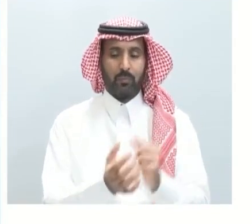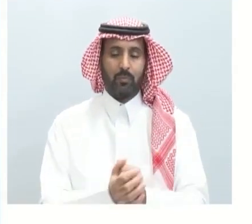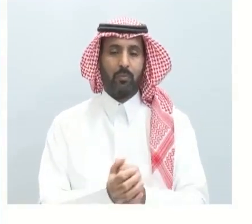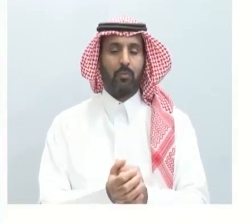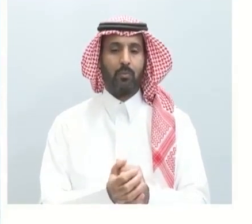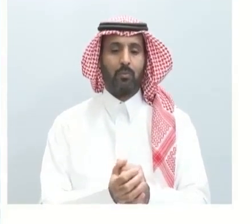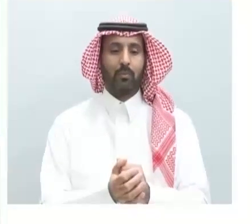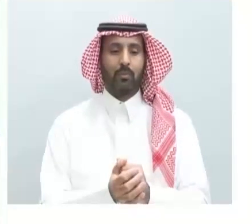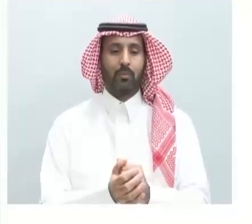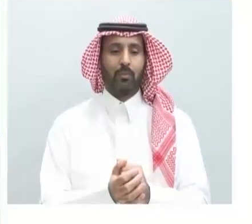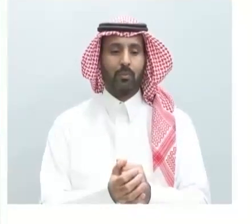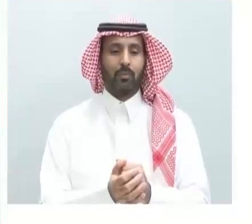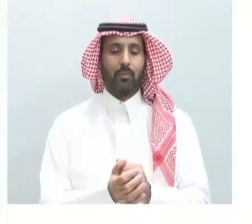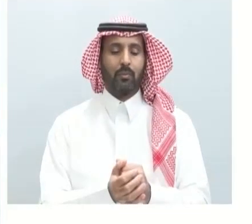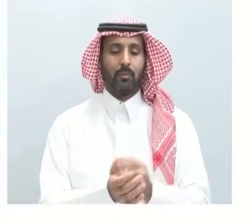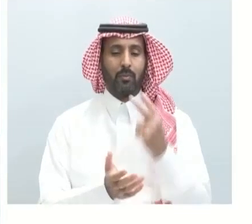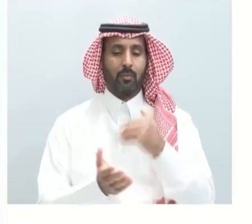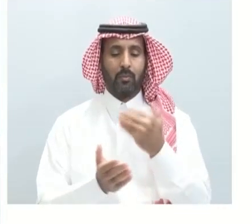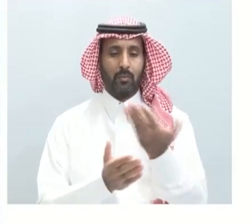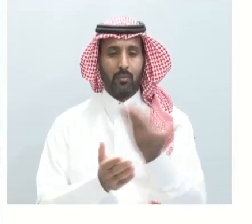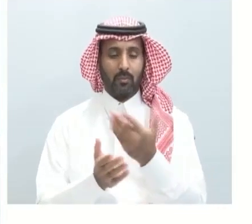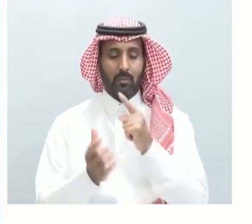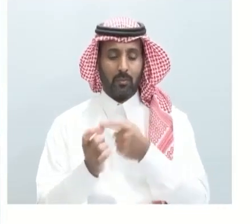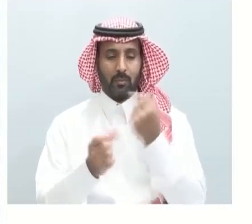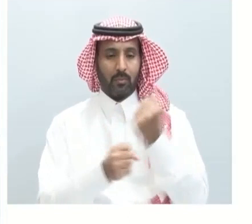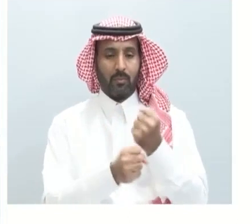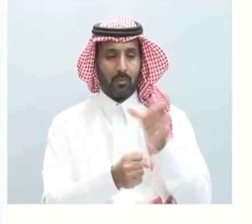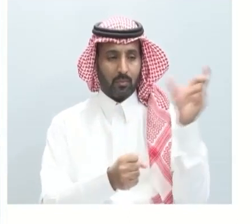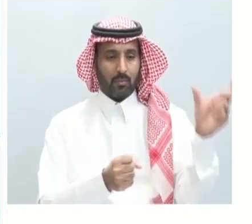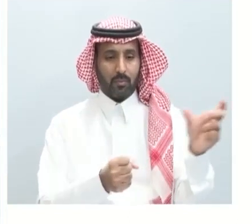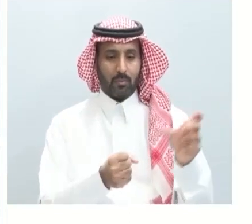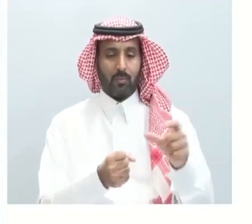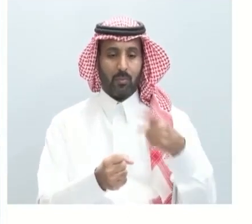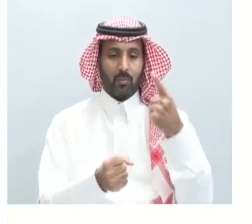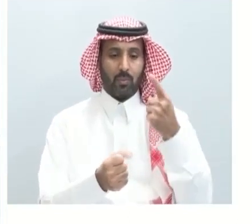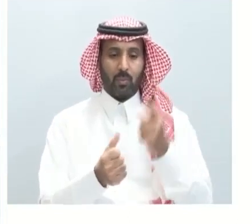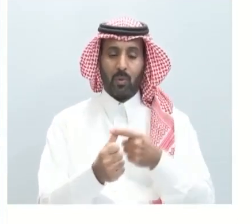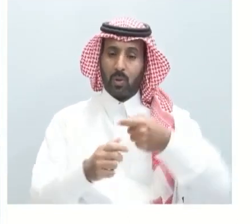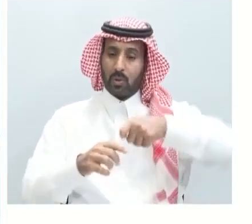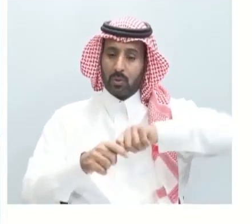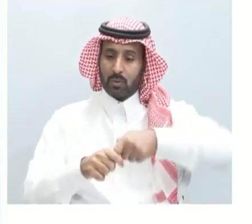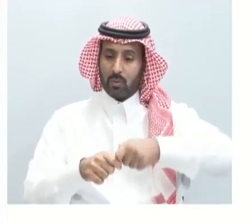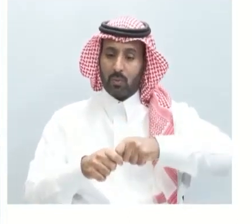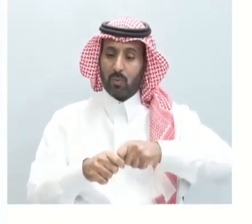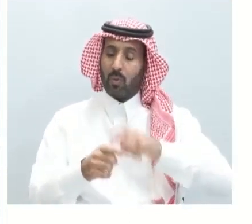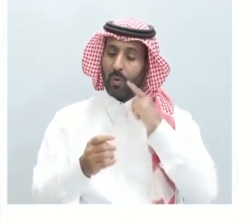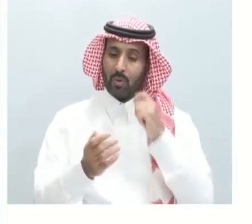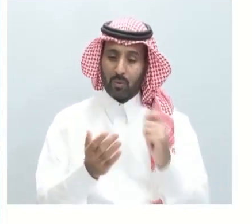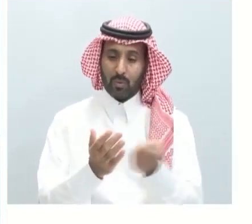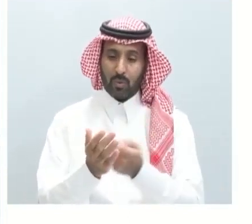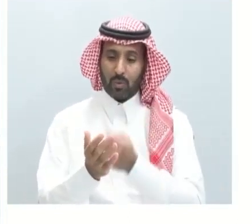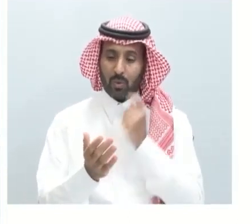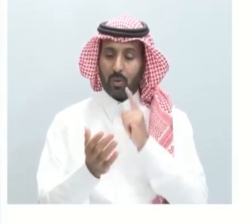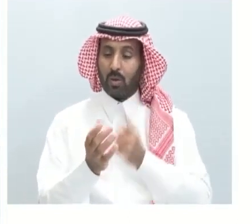with the verb so let's read about the verbs here tools for writing common errors